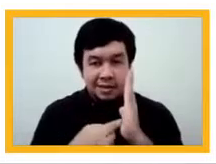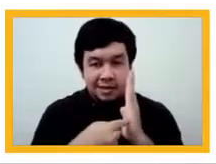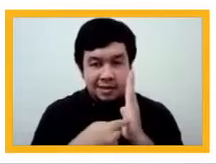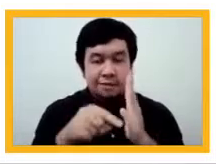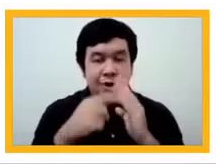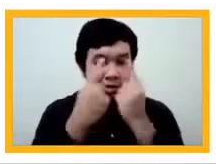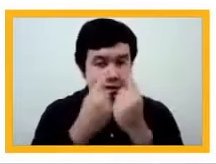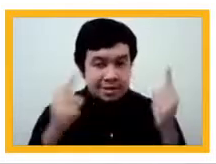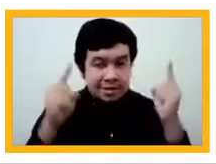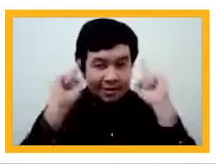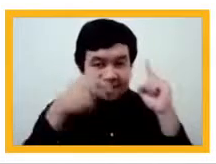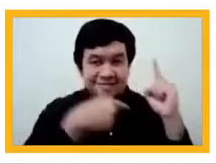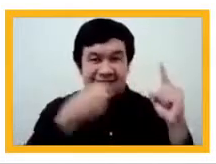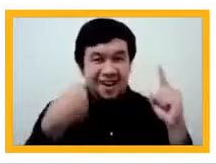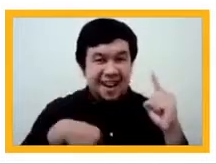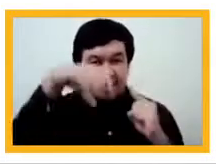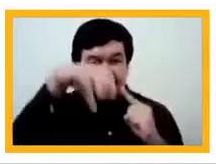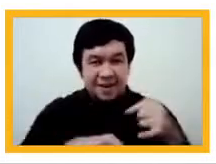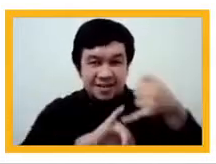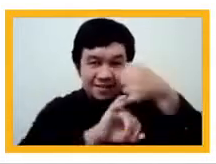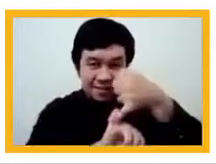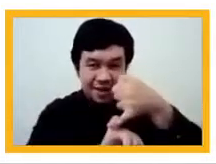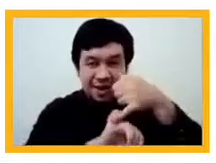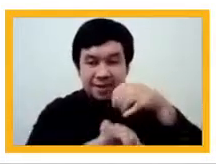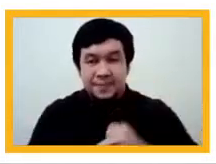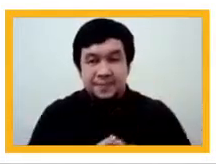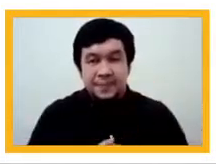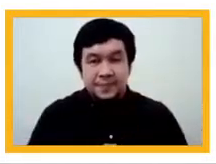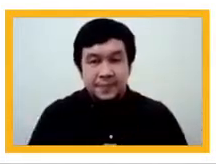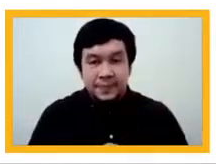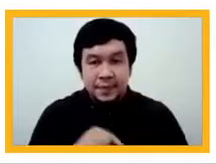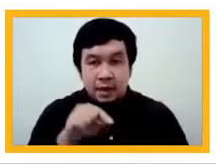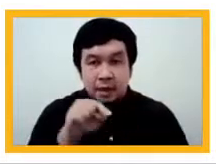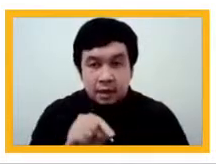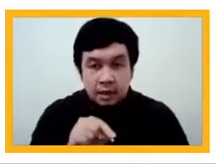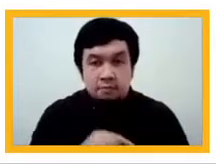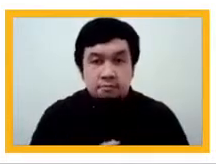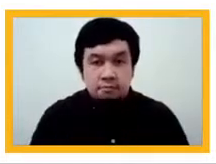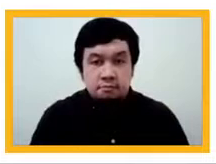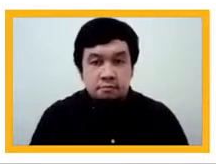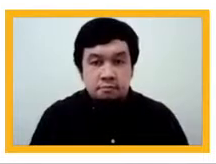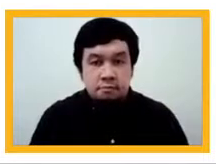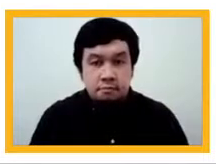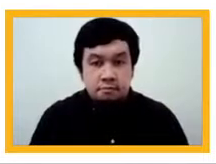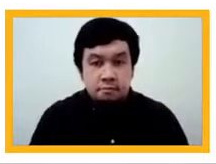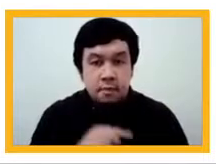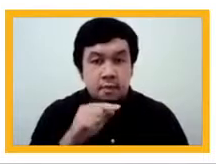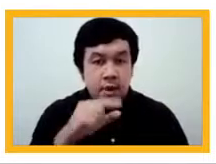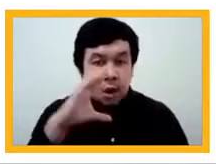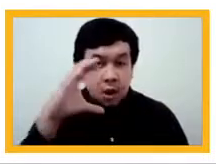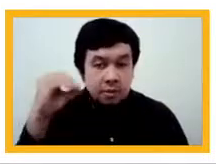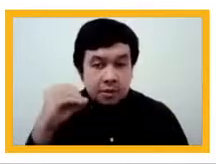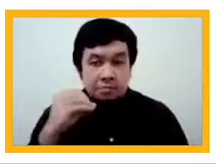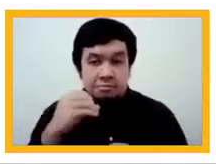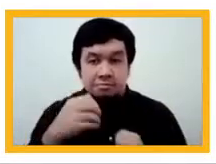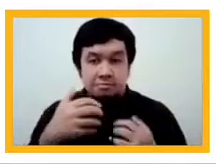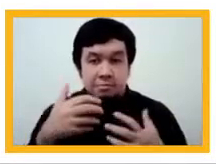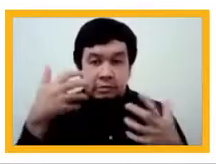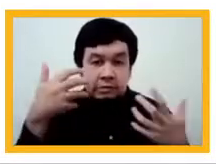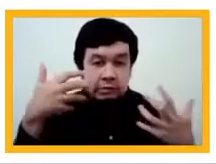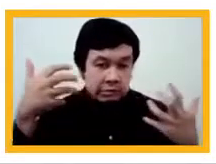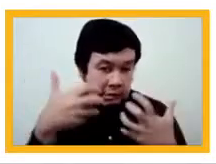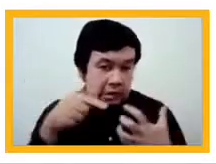she found there is a gap also between the perception and expectations of enterprises on students